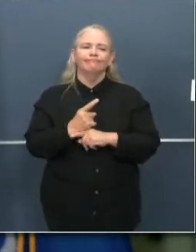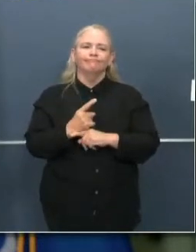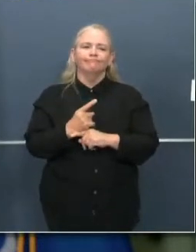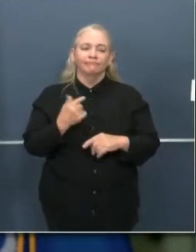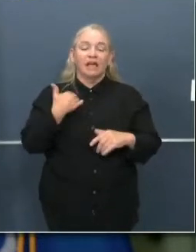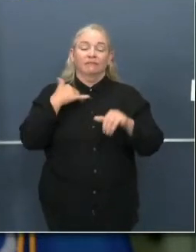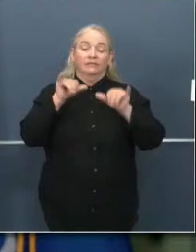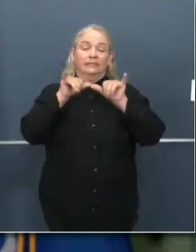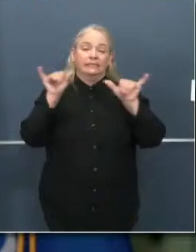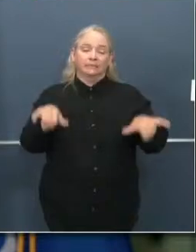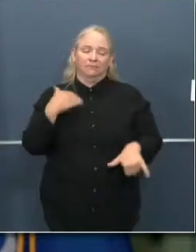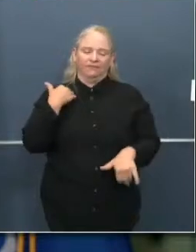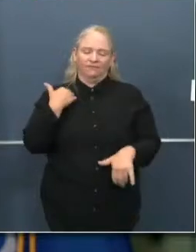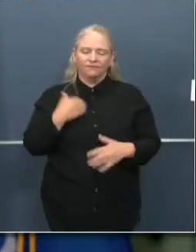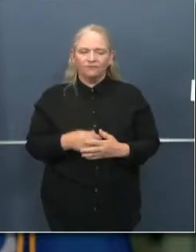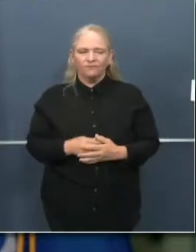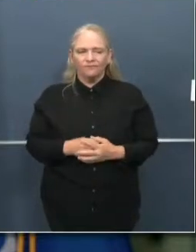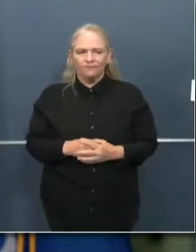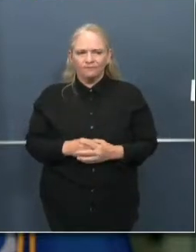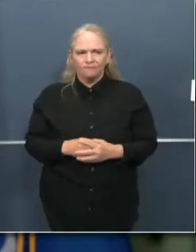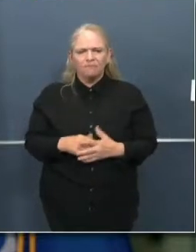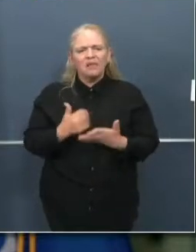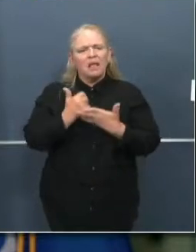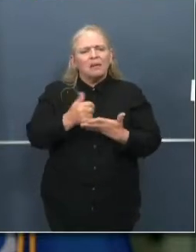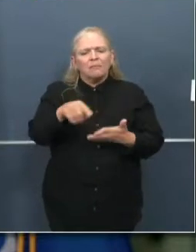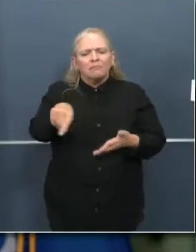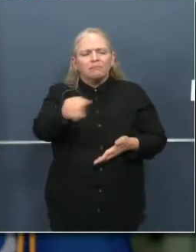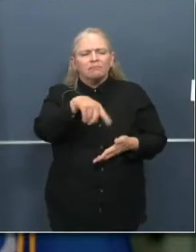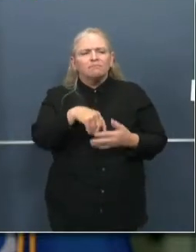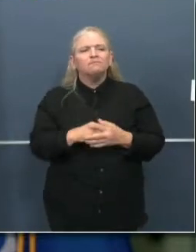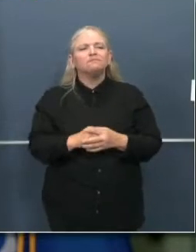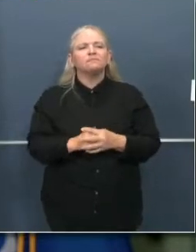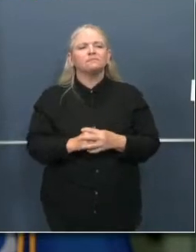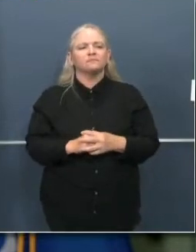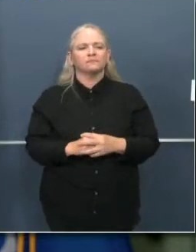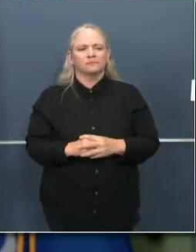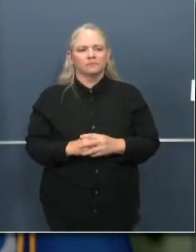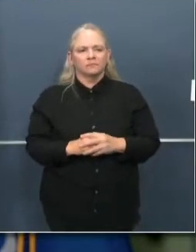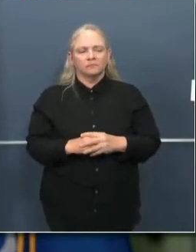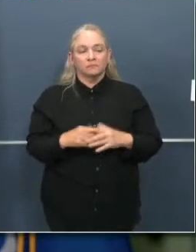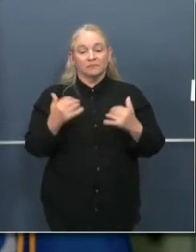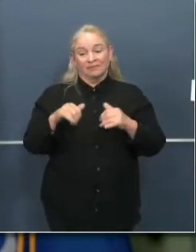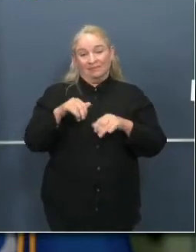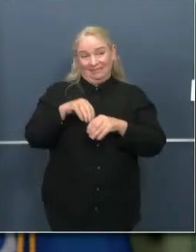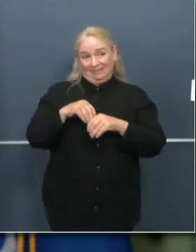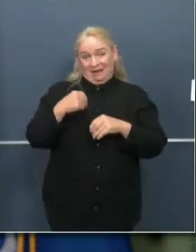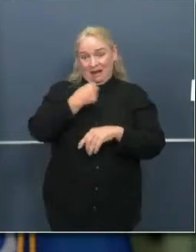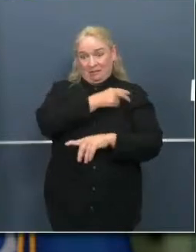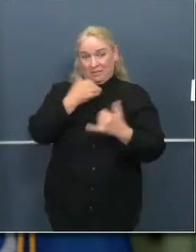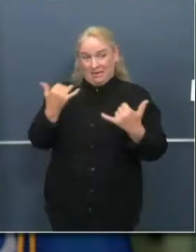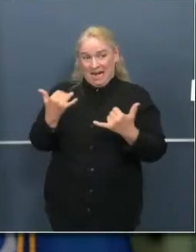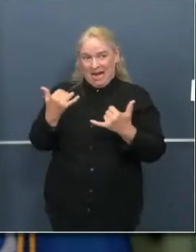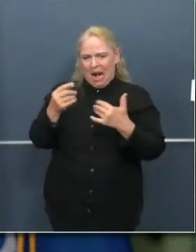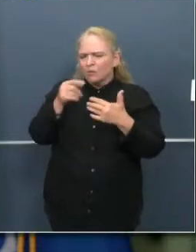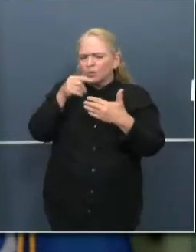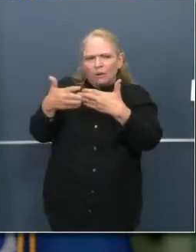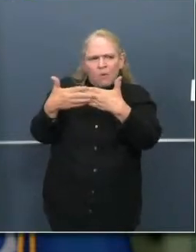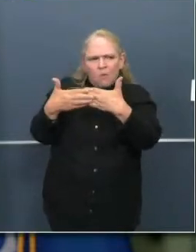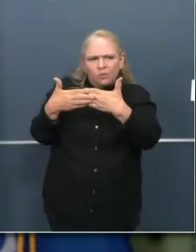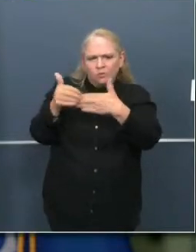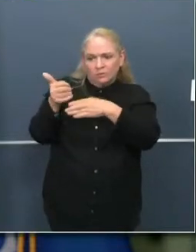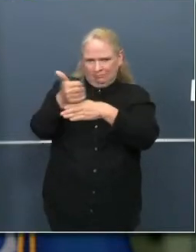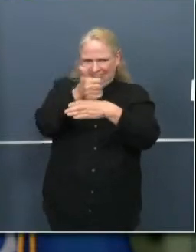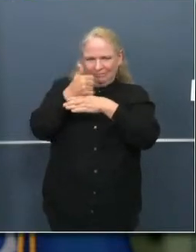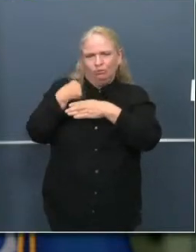your system against the traditional, or rather your day-to-day patients that would